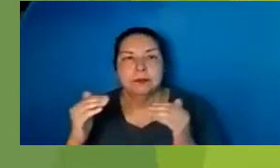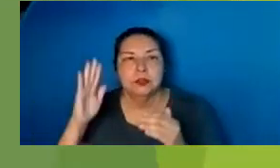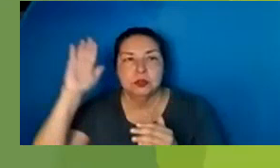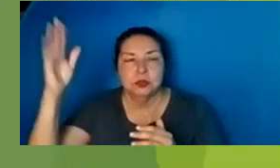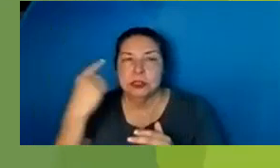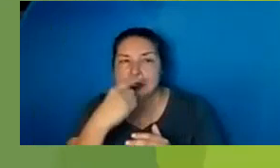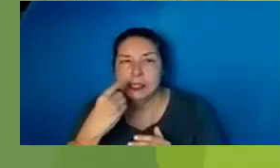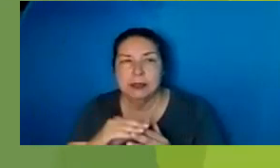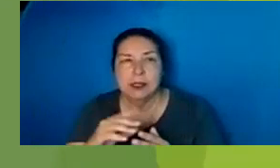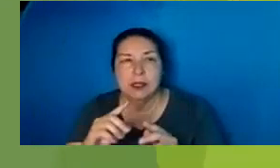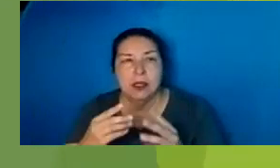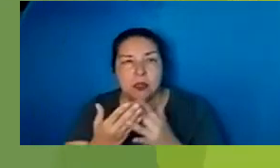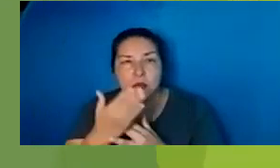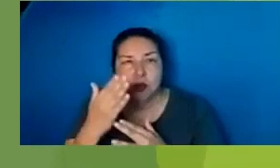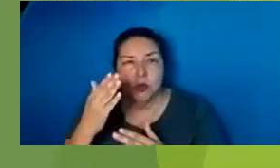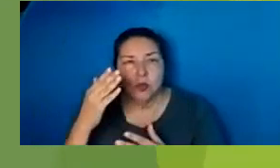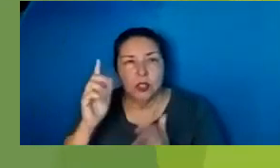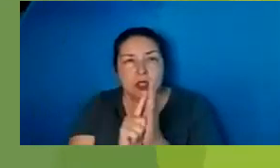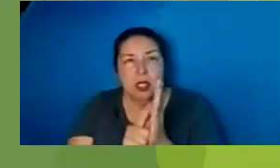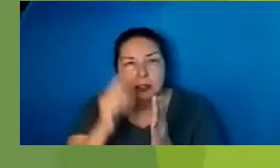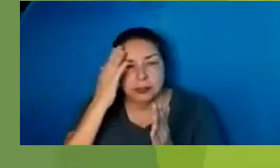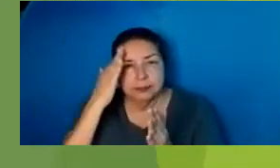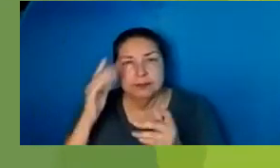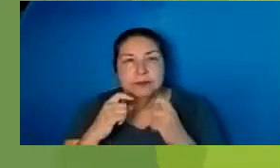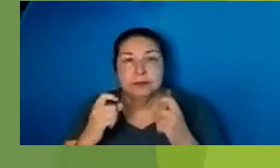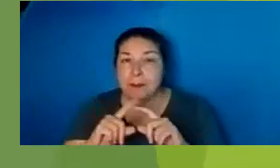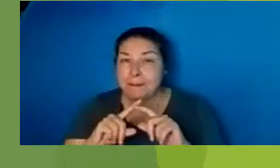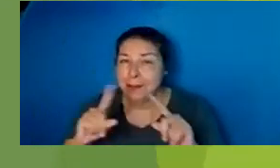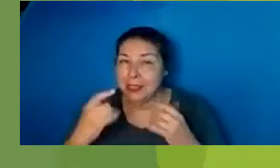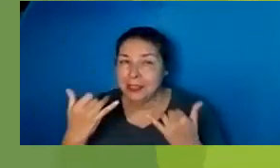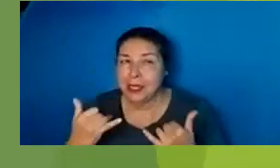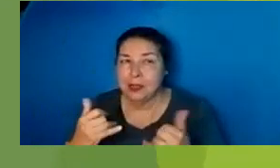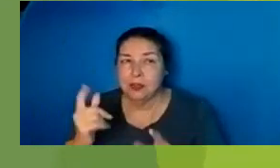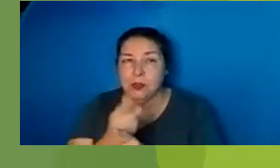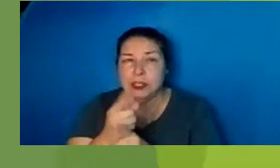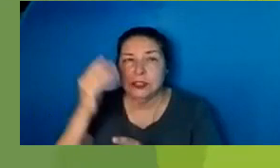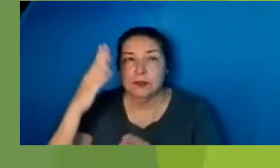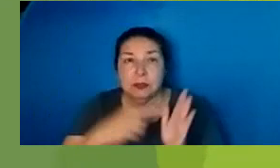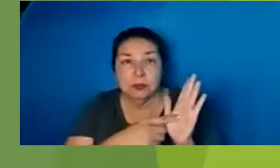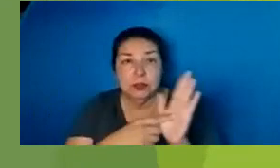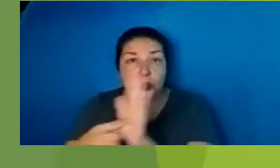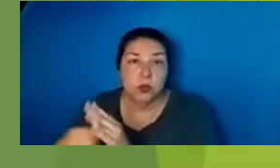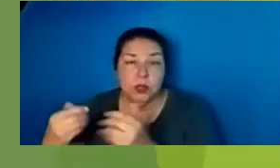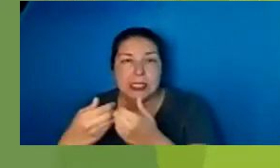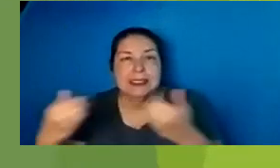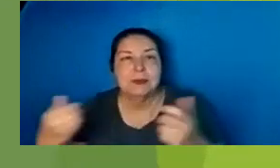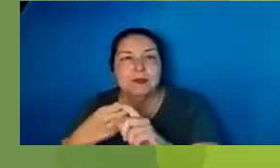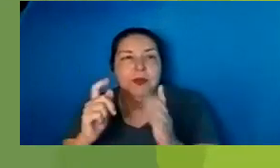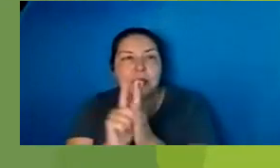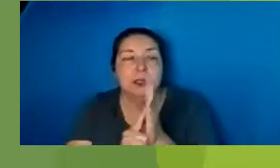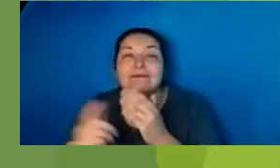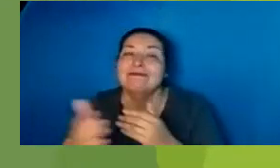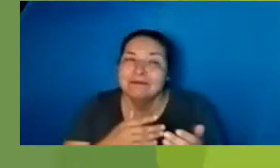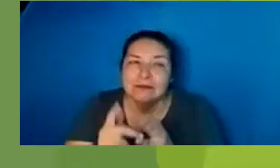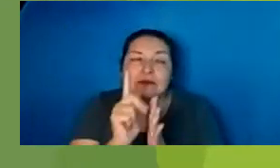comes the knowledge of sin. But now the righteousness of God has been manifested apart from the law. Although the